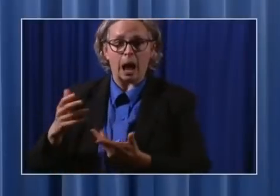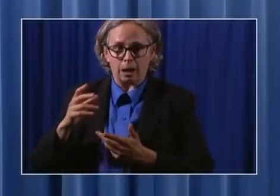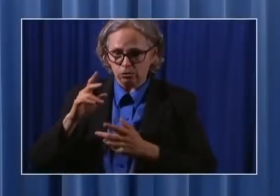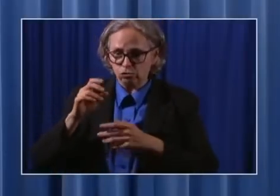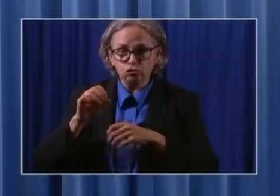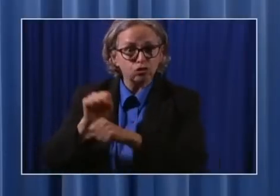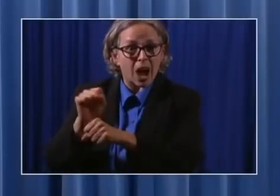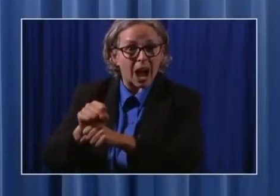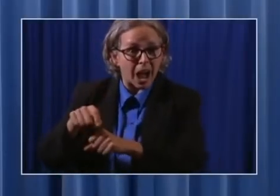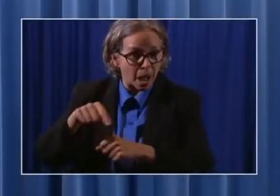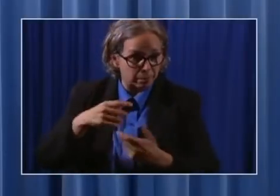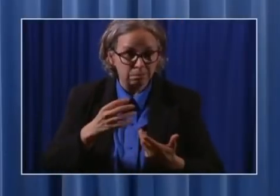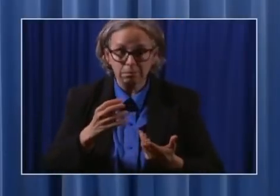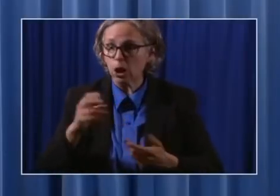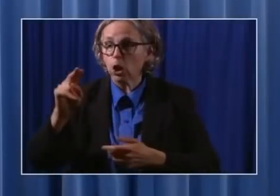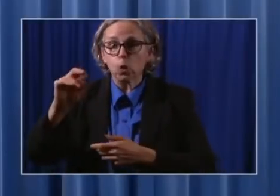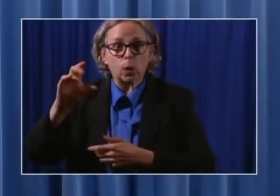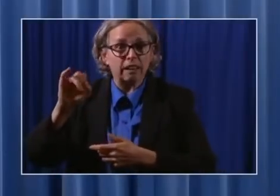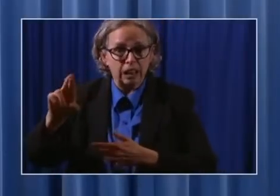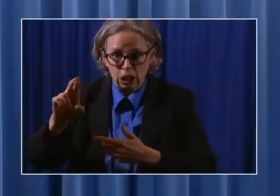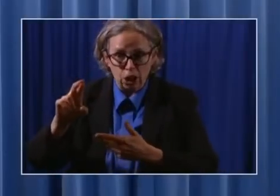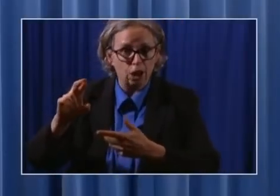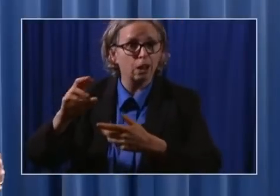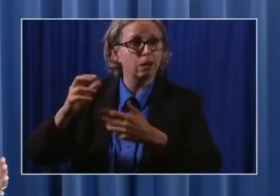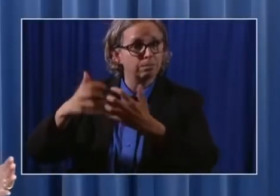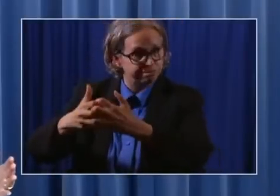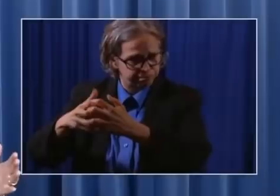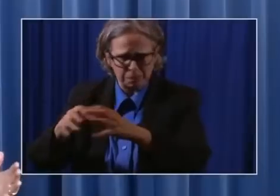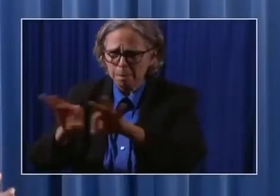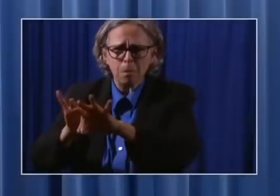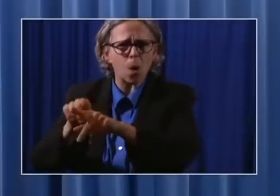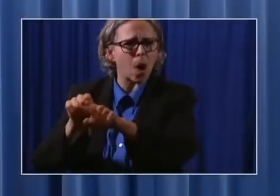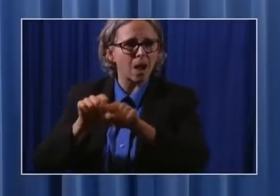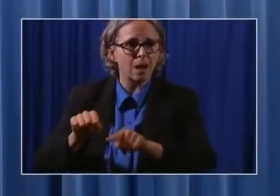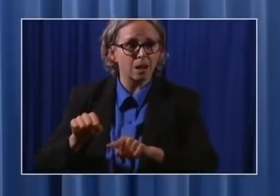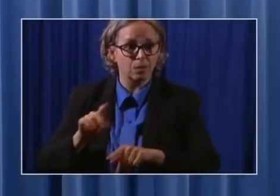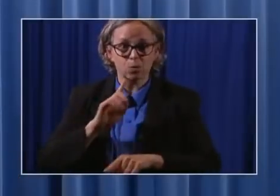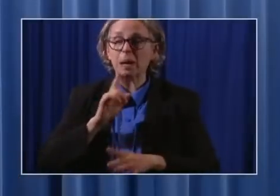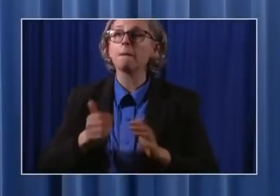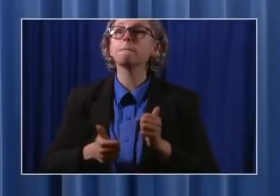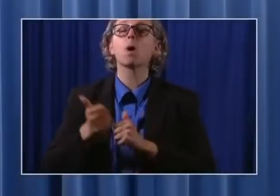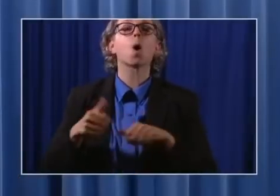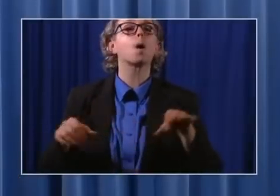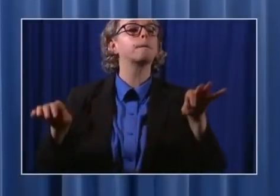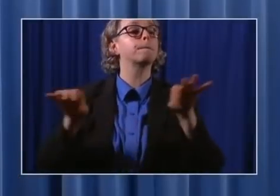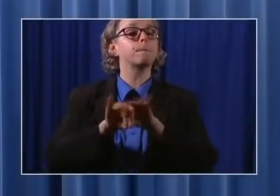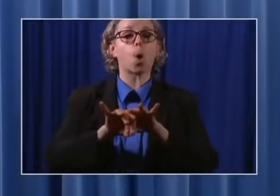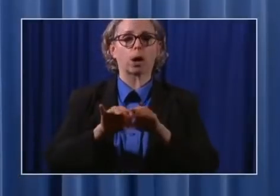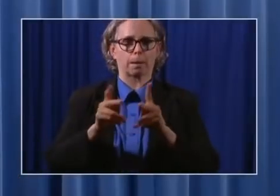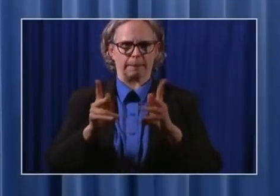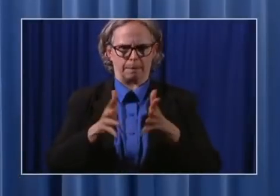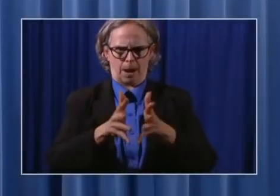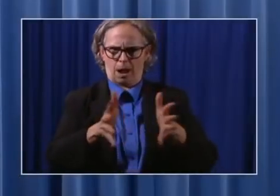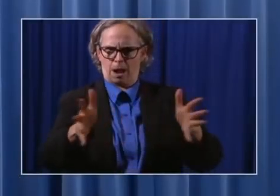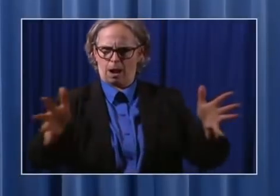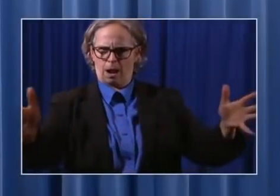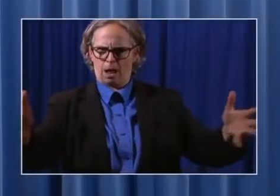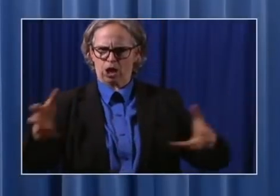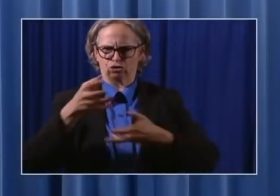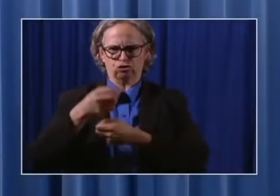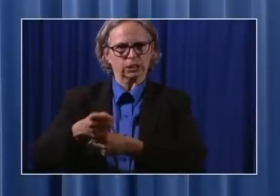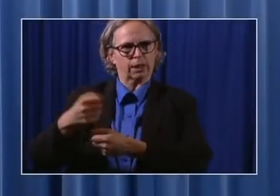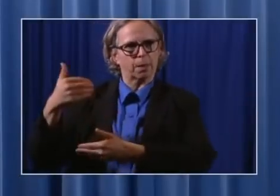energy where it really is the vast majority, 85 to 90% of the carbon-free energy we have in Ohio is nuclear